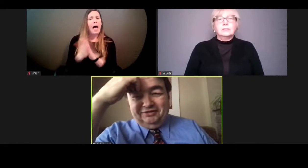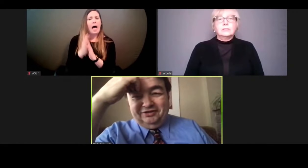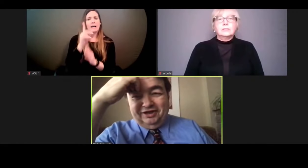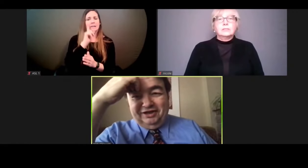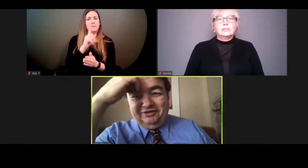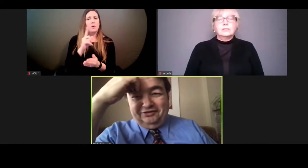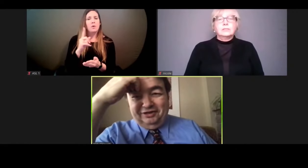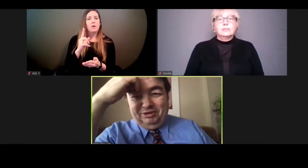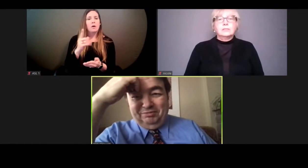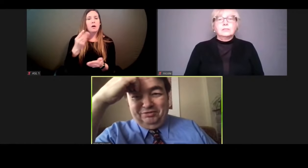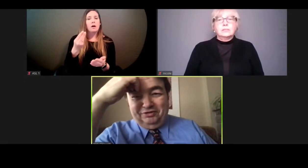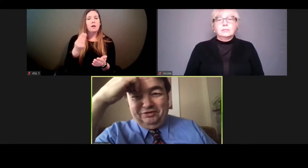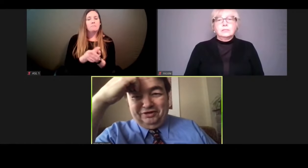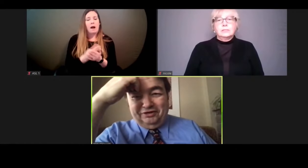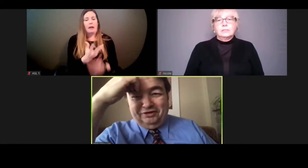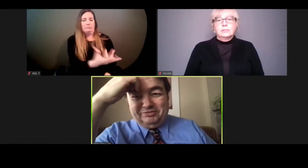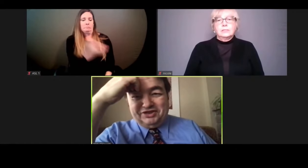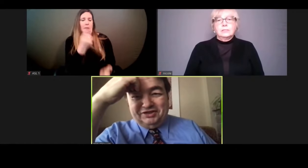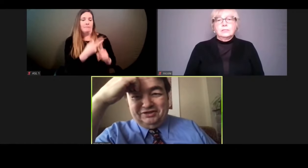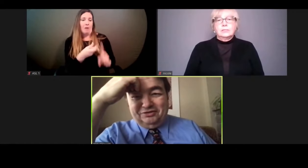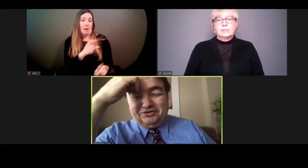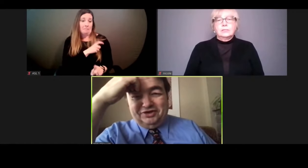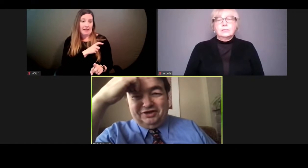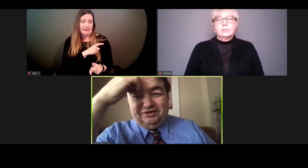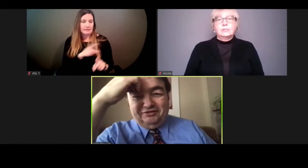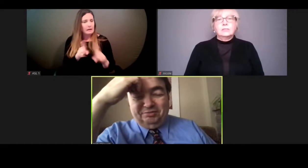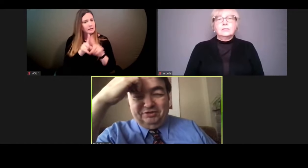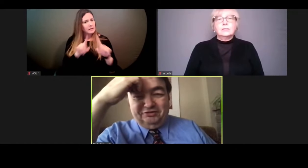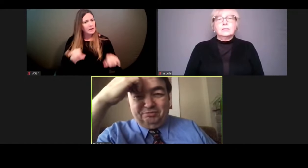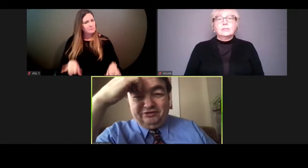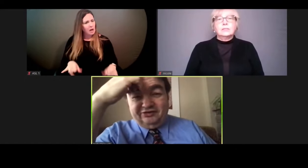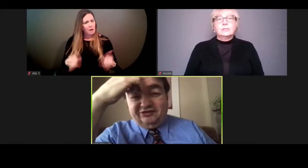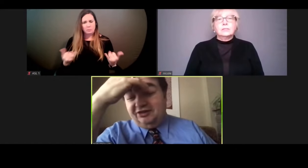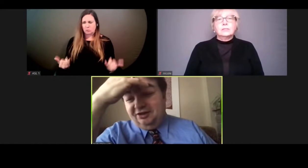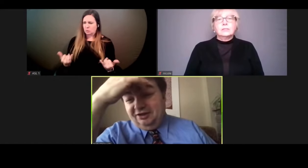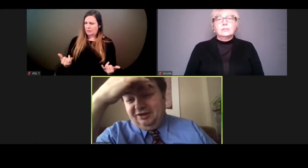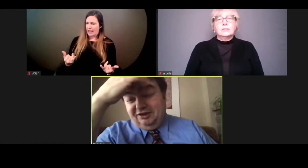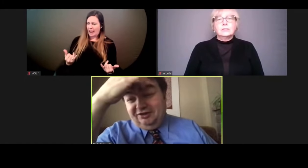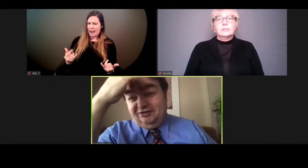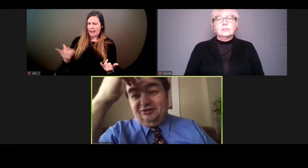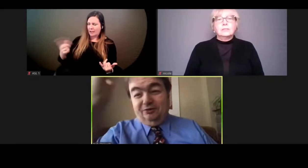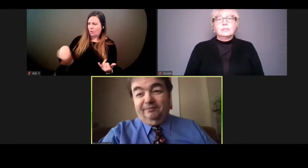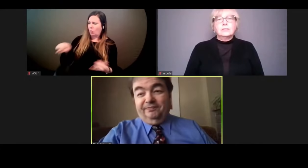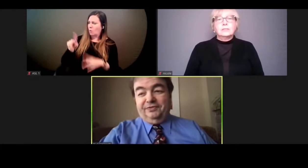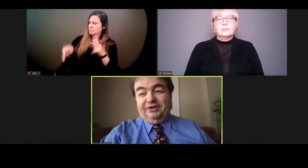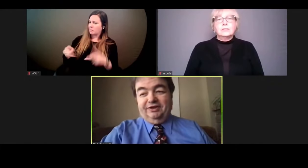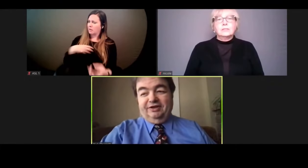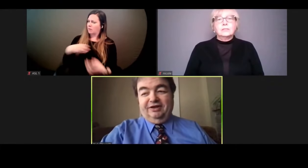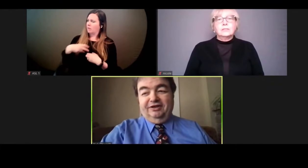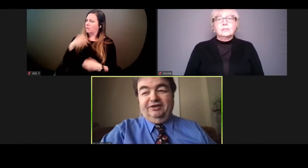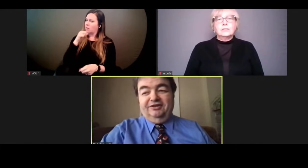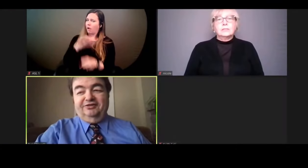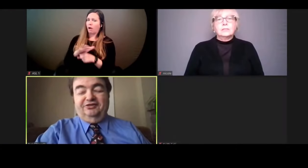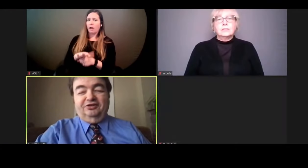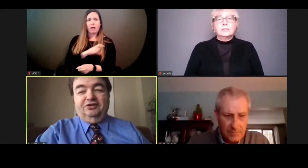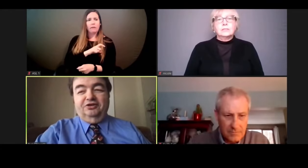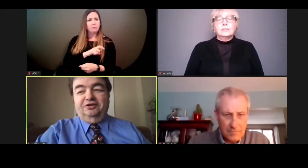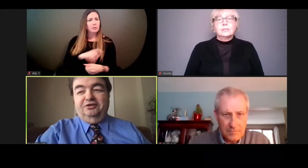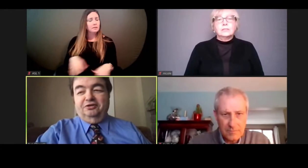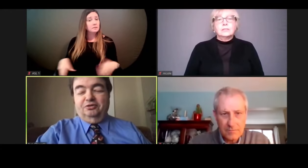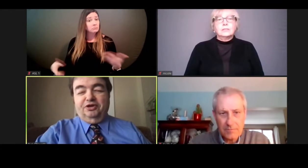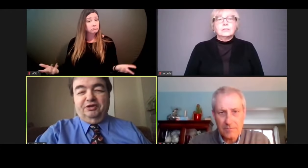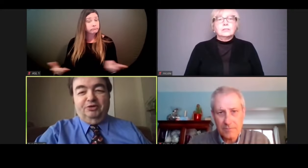And today, the same people are upset that there's not enough police presence. So I think this is a